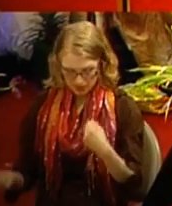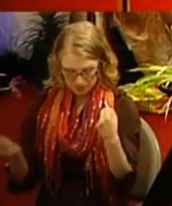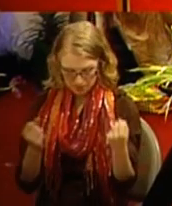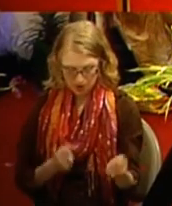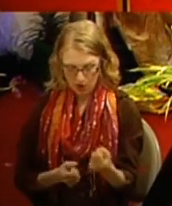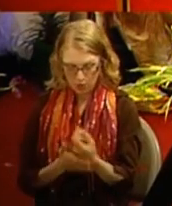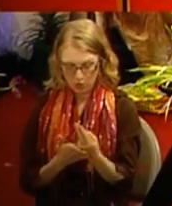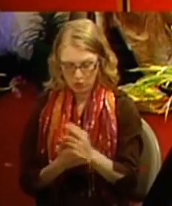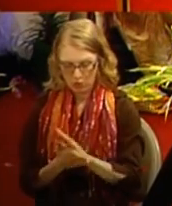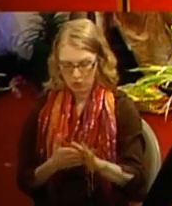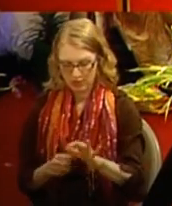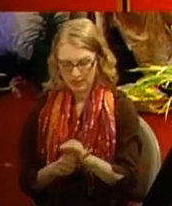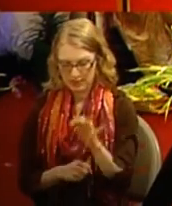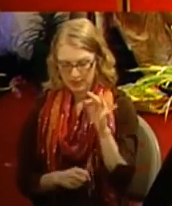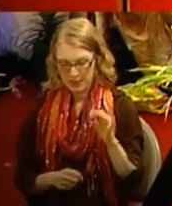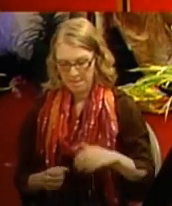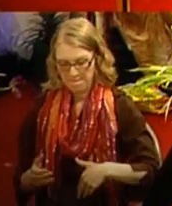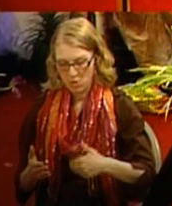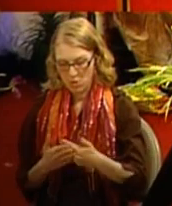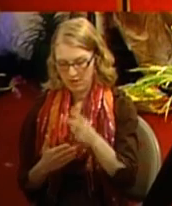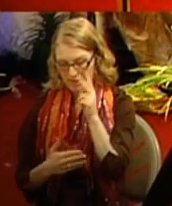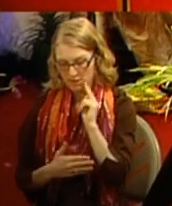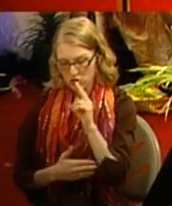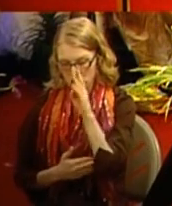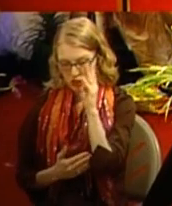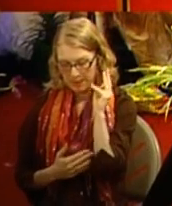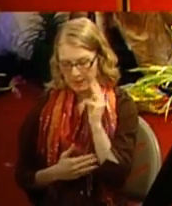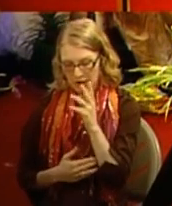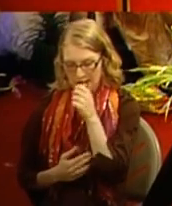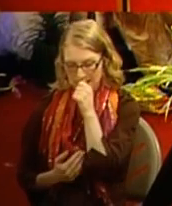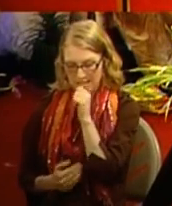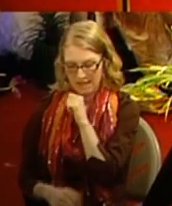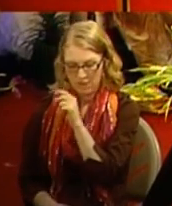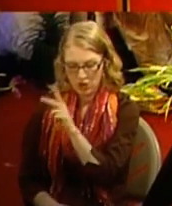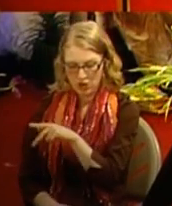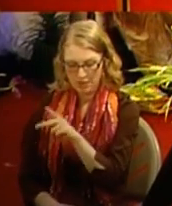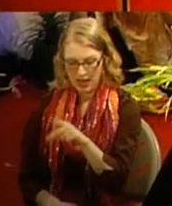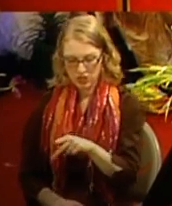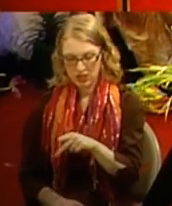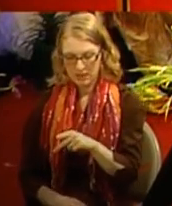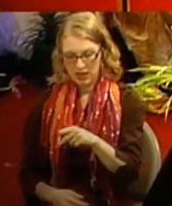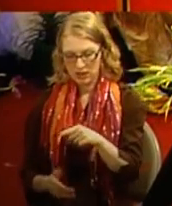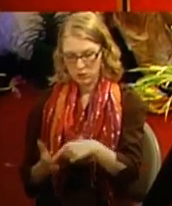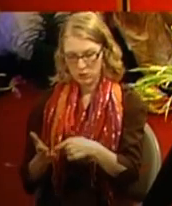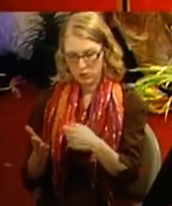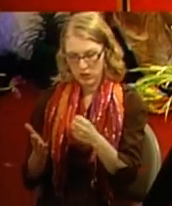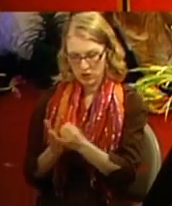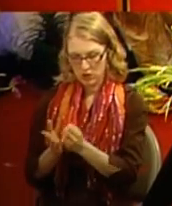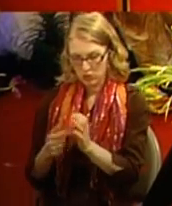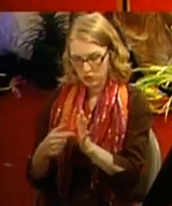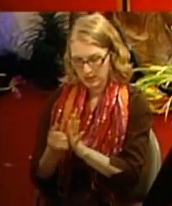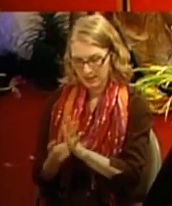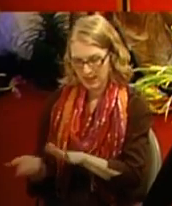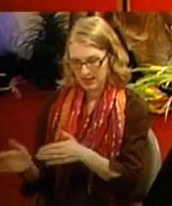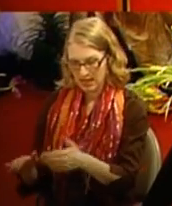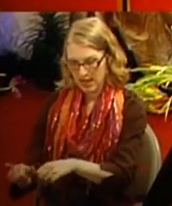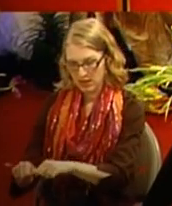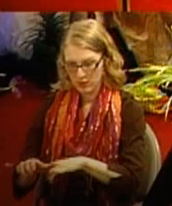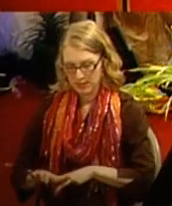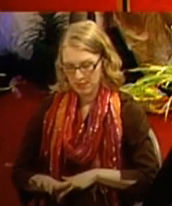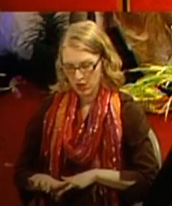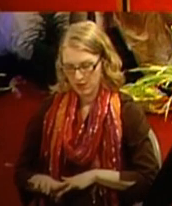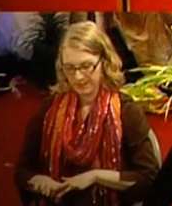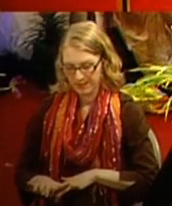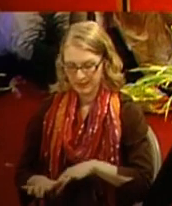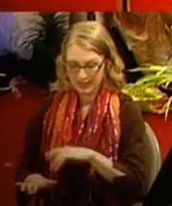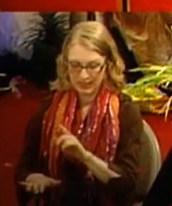by the power of the Holy Spirit and born of the Virgin Mary. He suffered under Pontius Pilate, was crucified, and died,